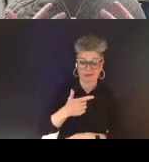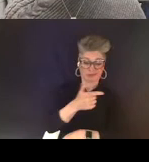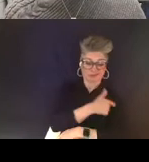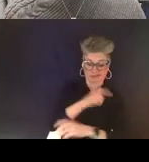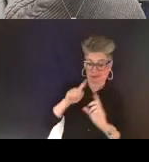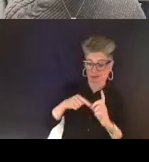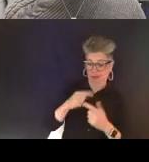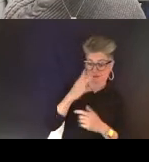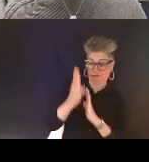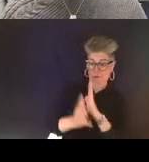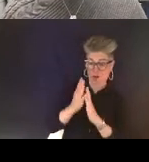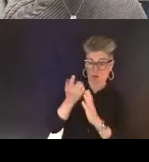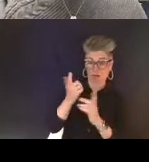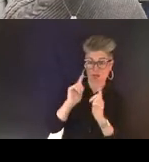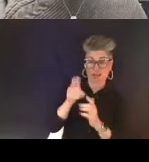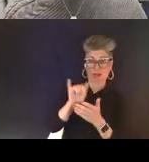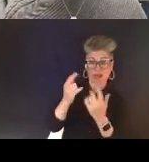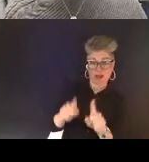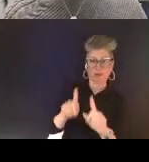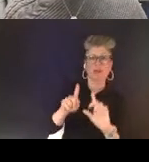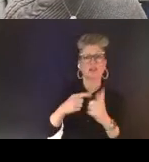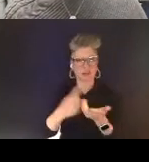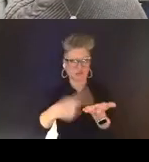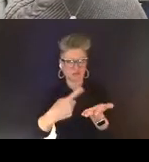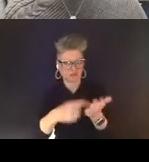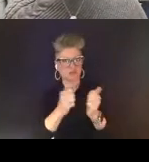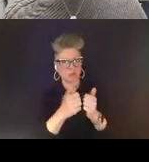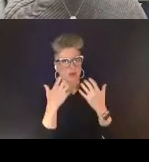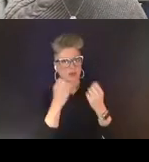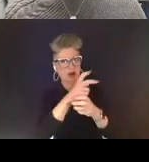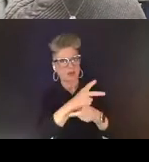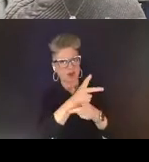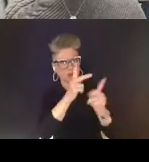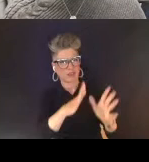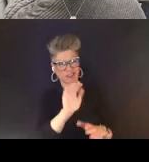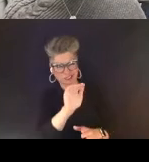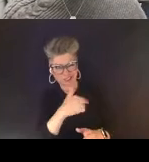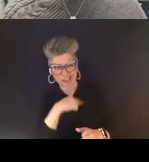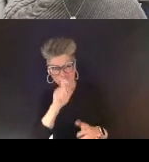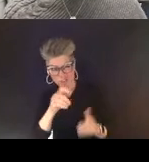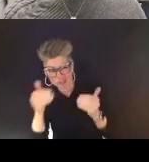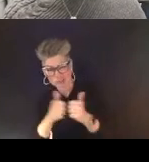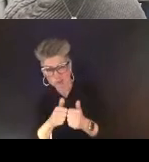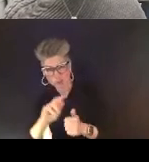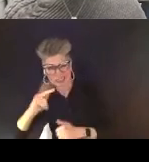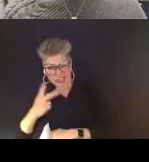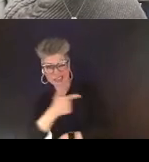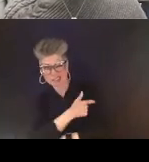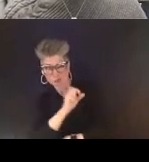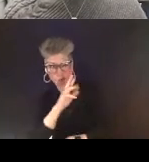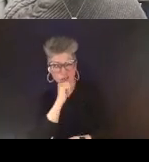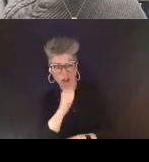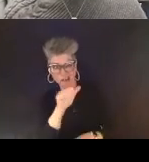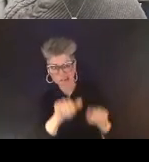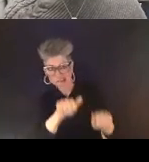then I would suggest talking to your healthcare provider about receiving that second one, or just making someone aware that